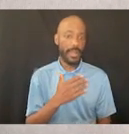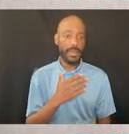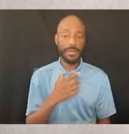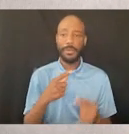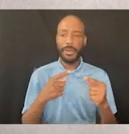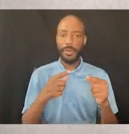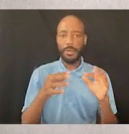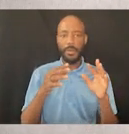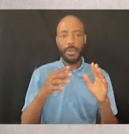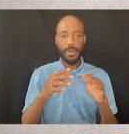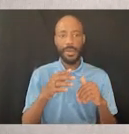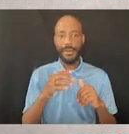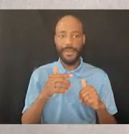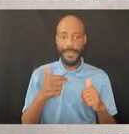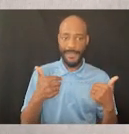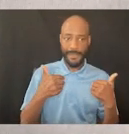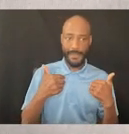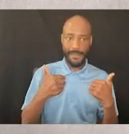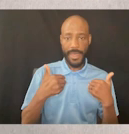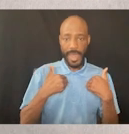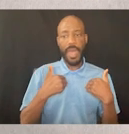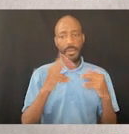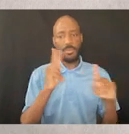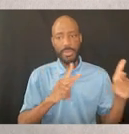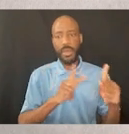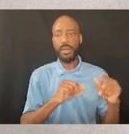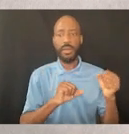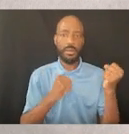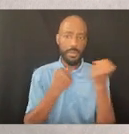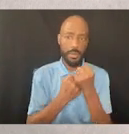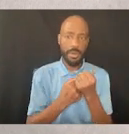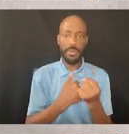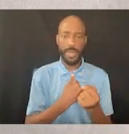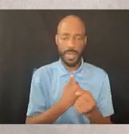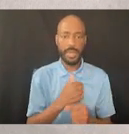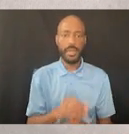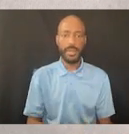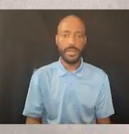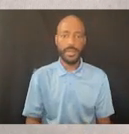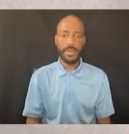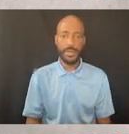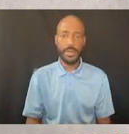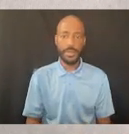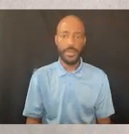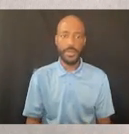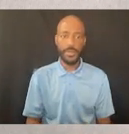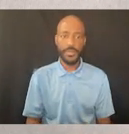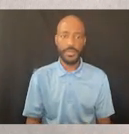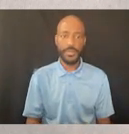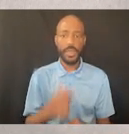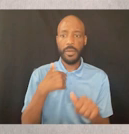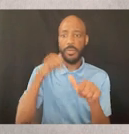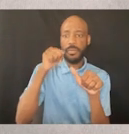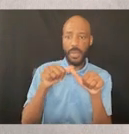skills of herbs and homeopathy. And remember the curandera who lived up the street from us in